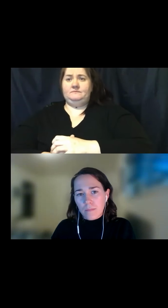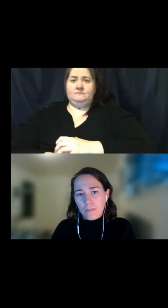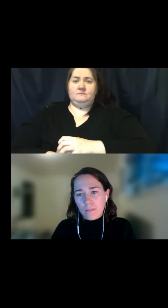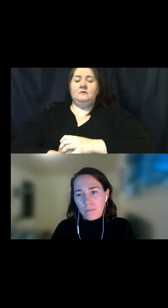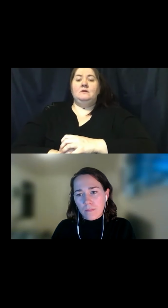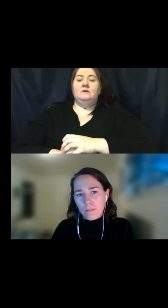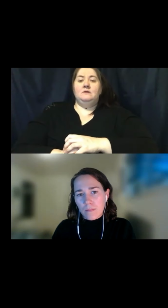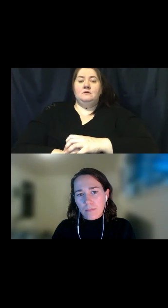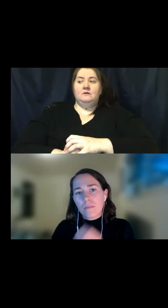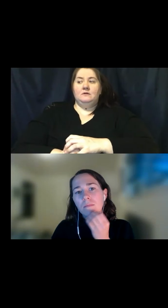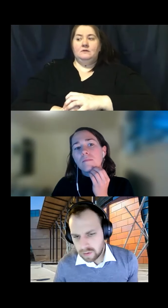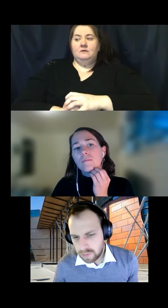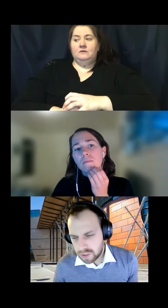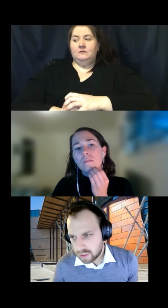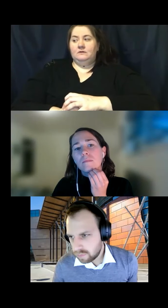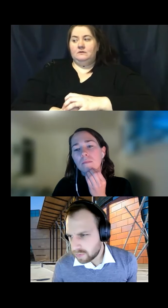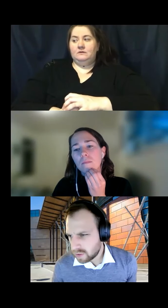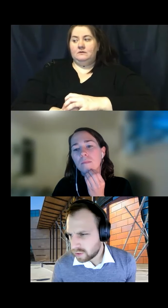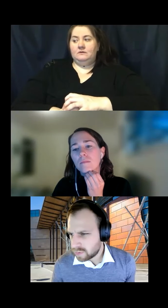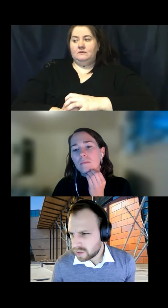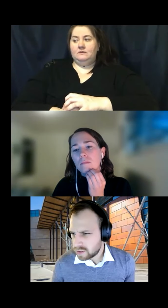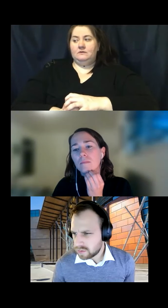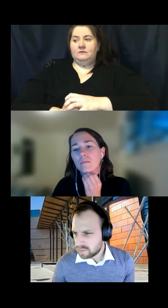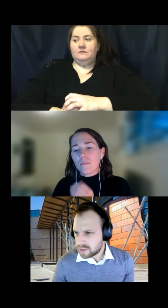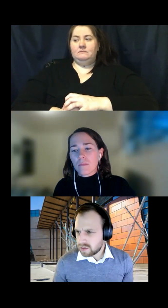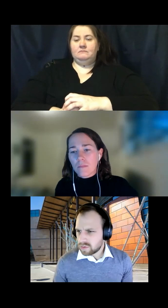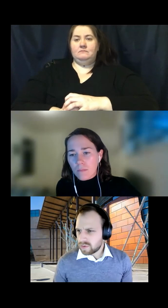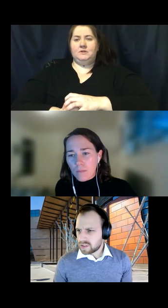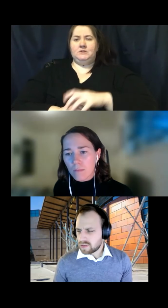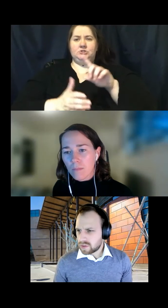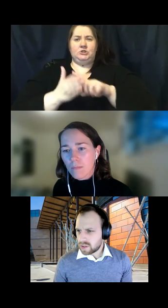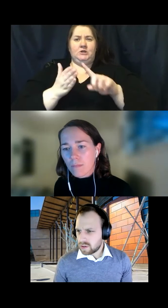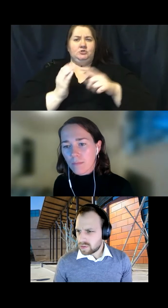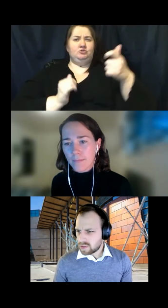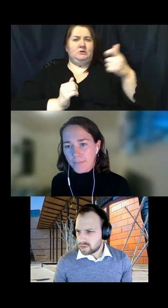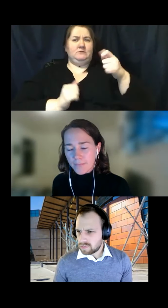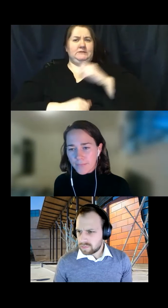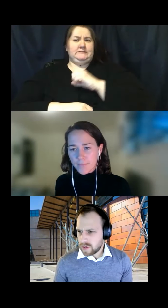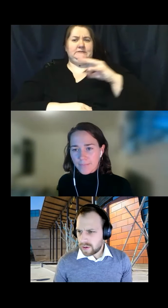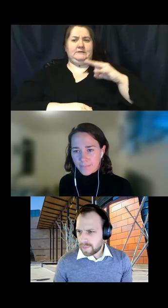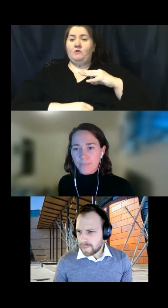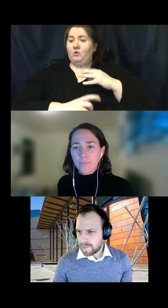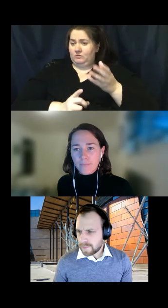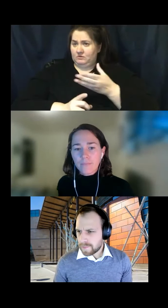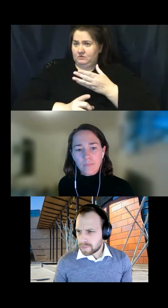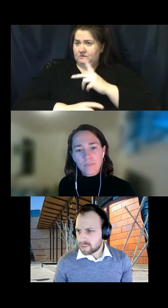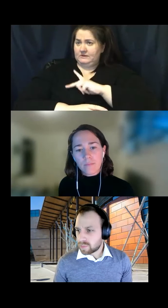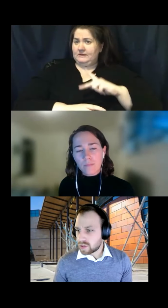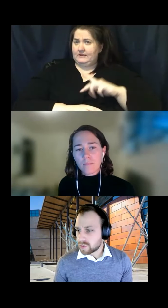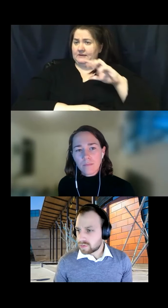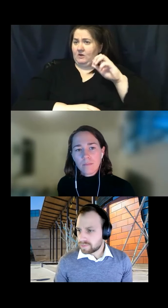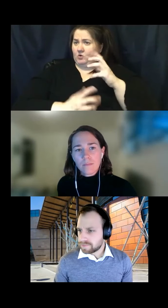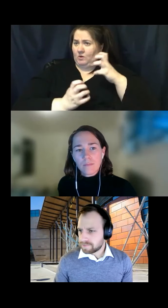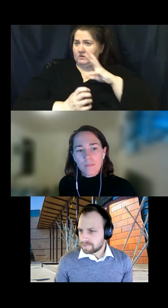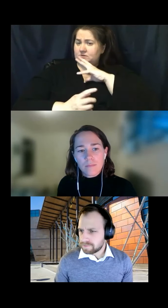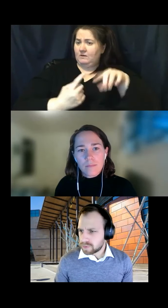So let me check in with my transportation staff real fast. So King County wants to talk about the